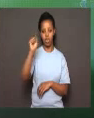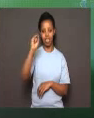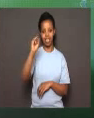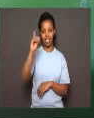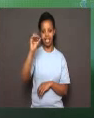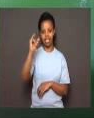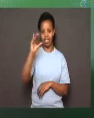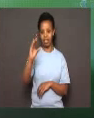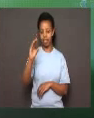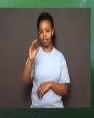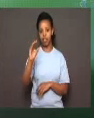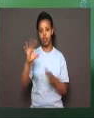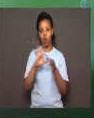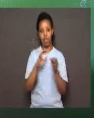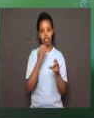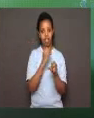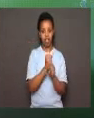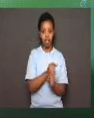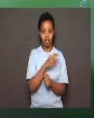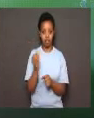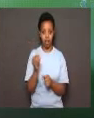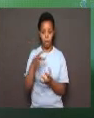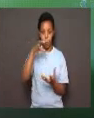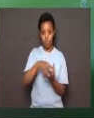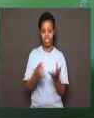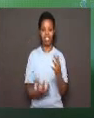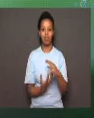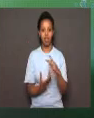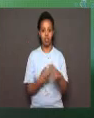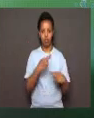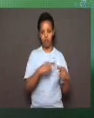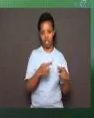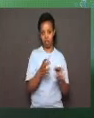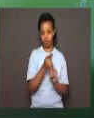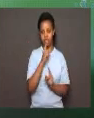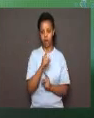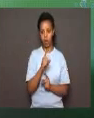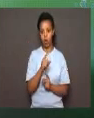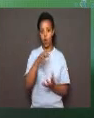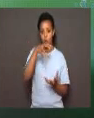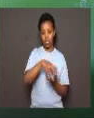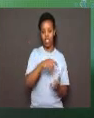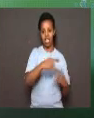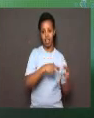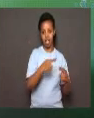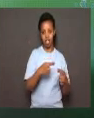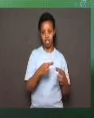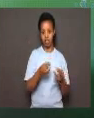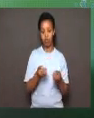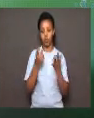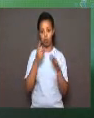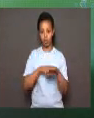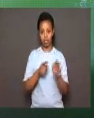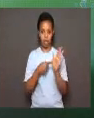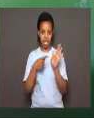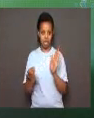condensation reaction. The condensation reaction is also referred to as